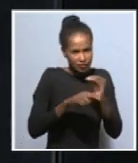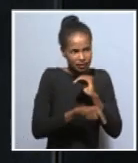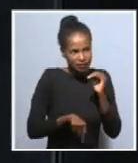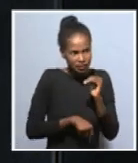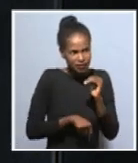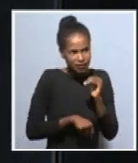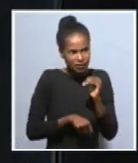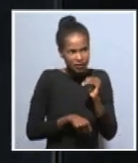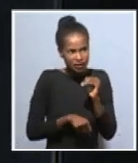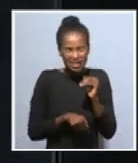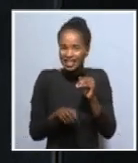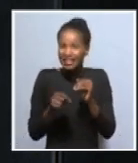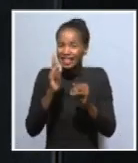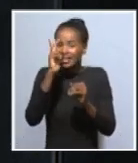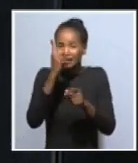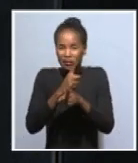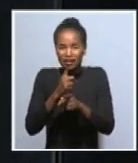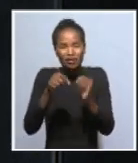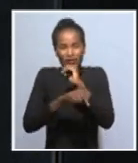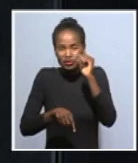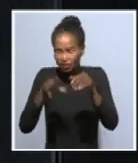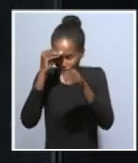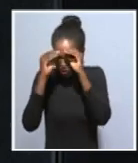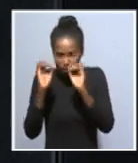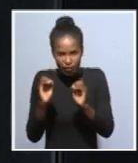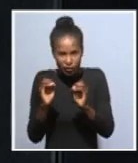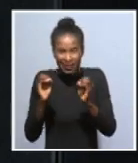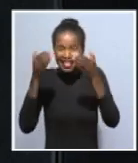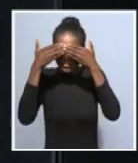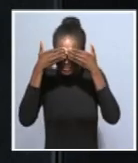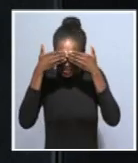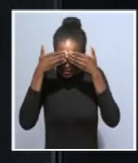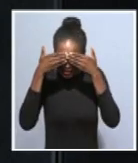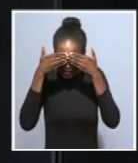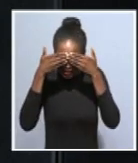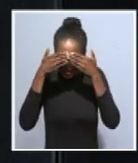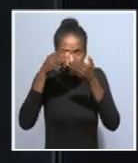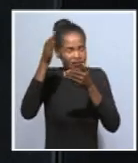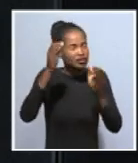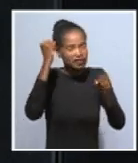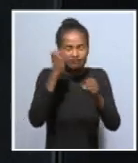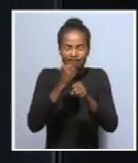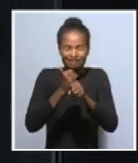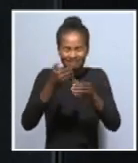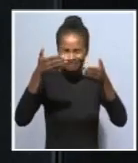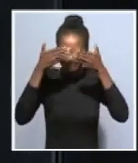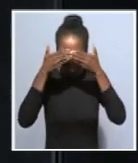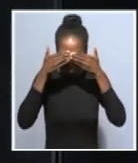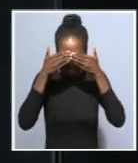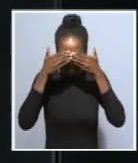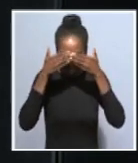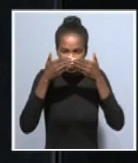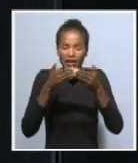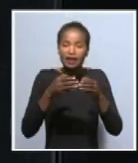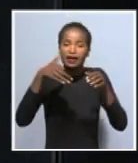we haven't learned a lesson from this, then we won't be able to learn a lesson. We are